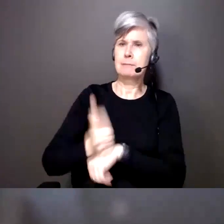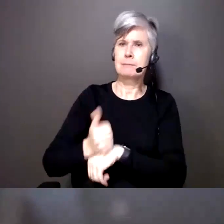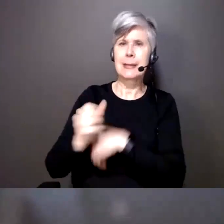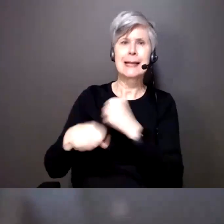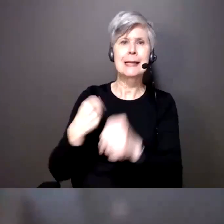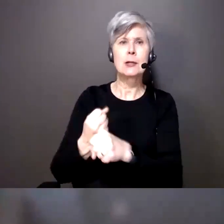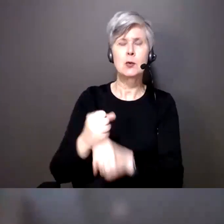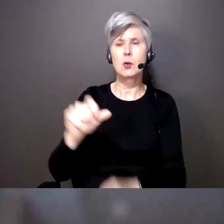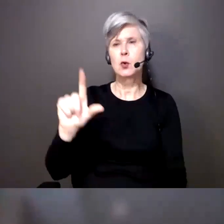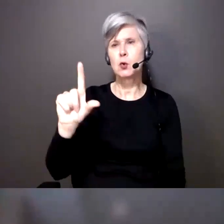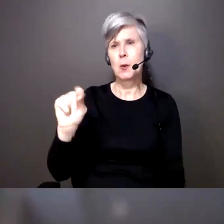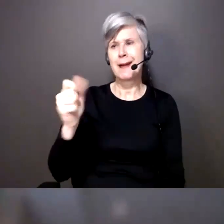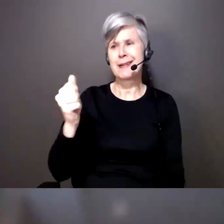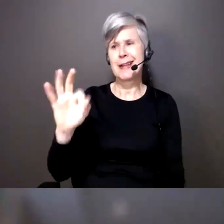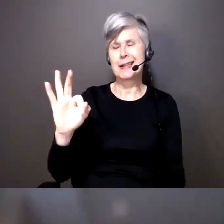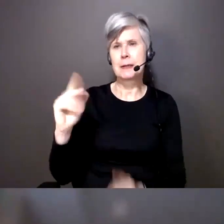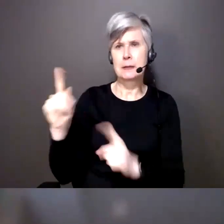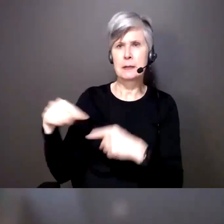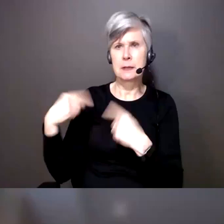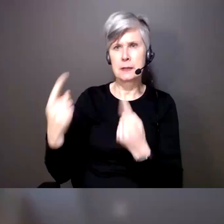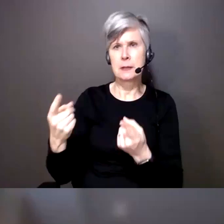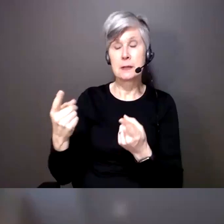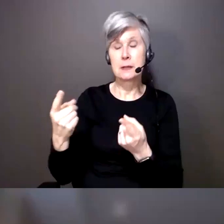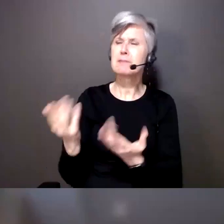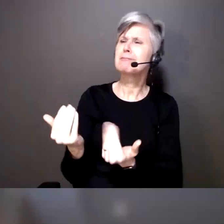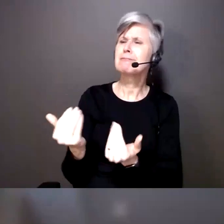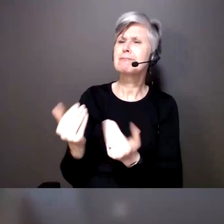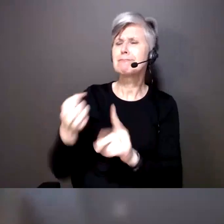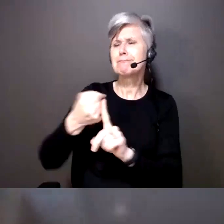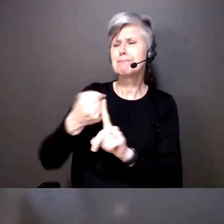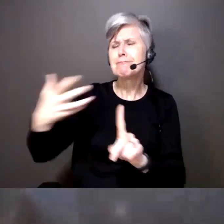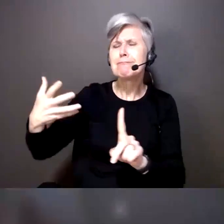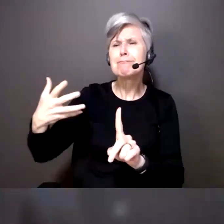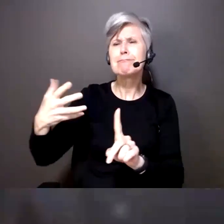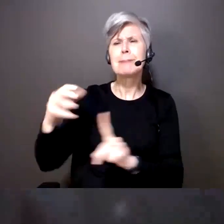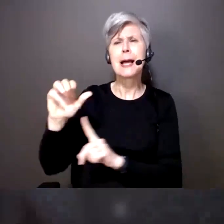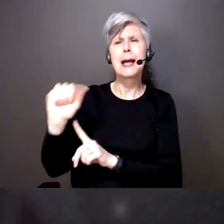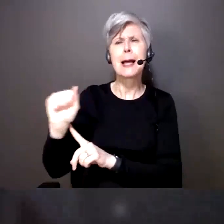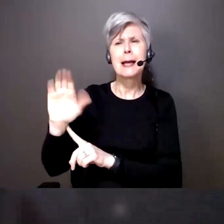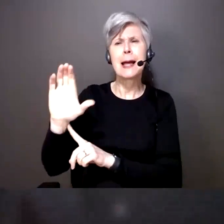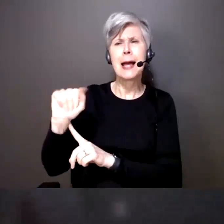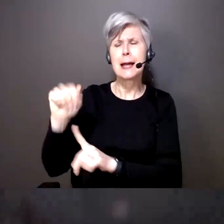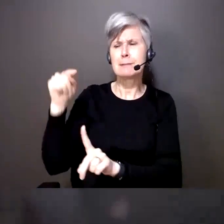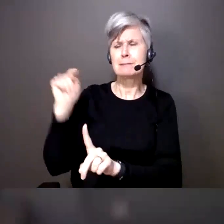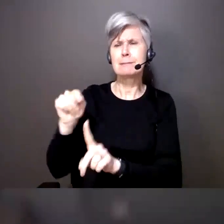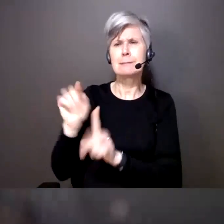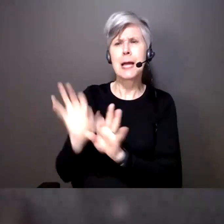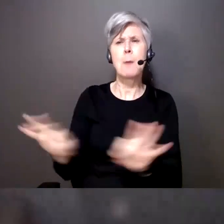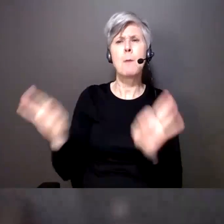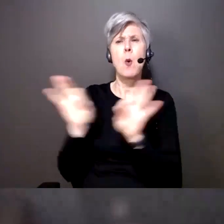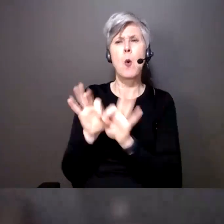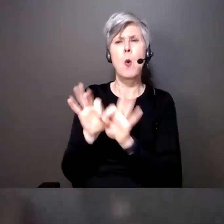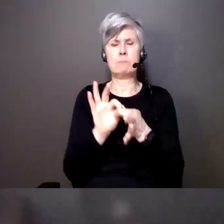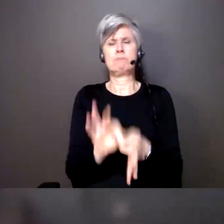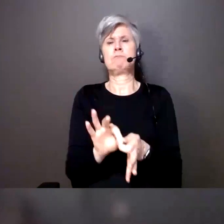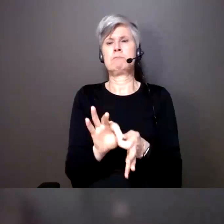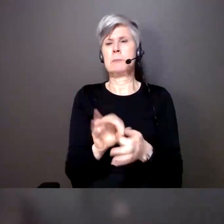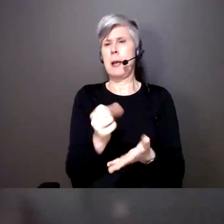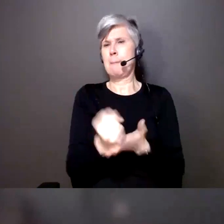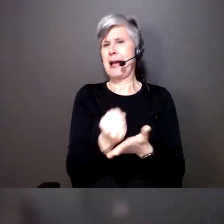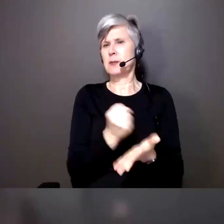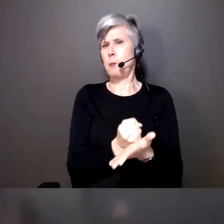bit more about the importance of the Accessible Canada Act to the work we're doing on the passport? Definitely.